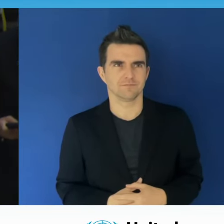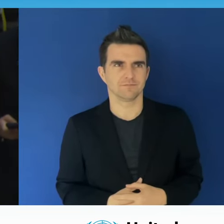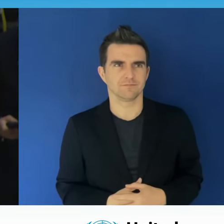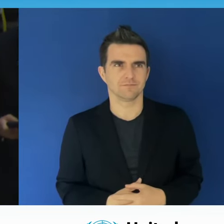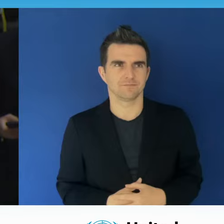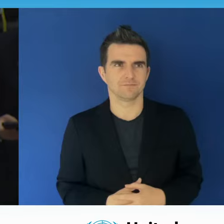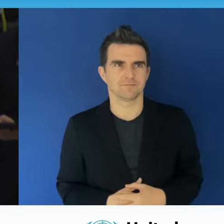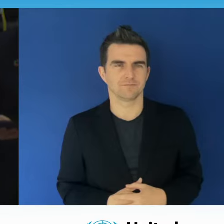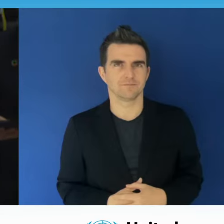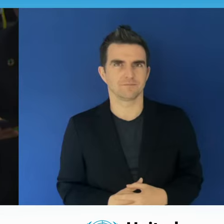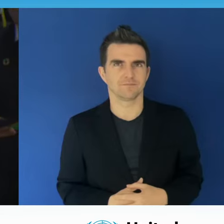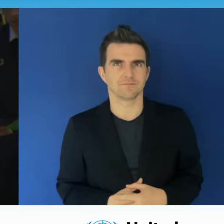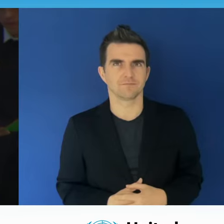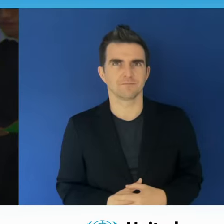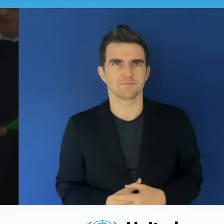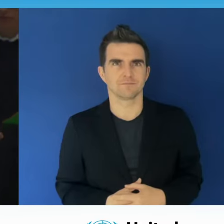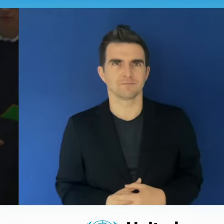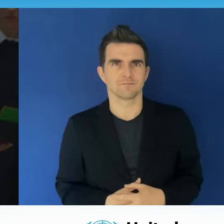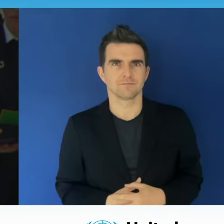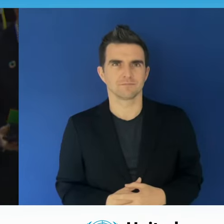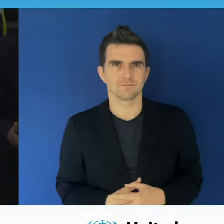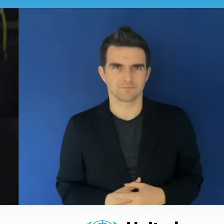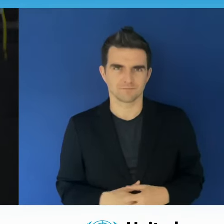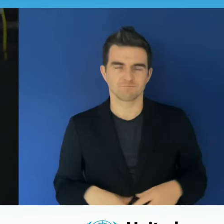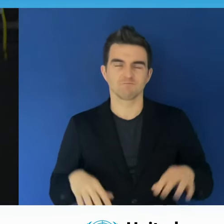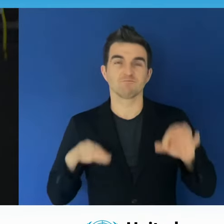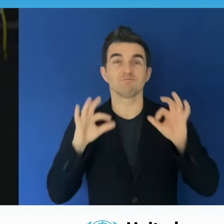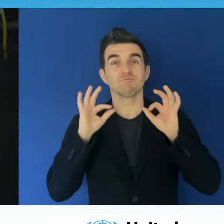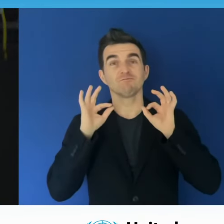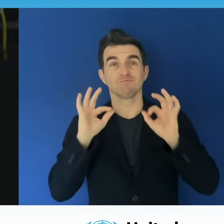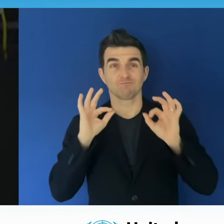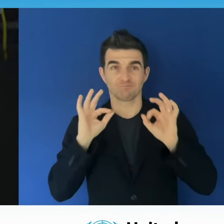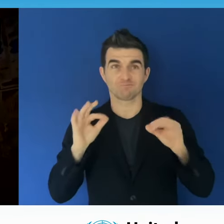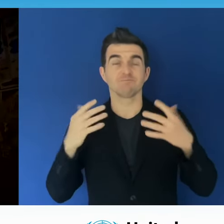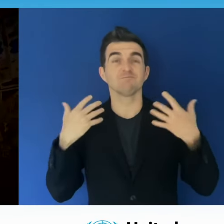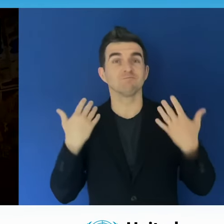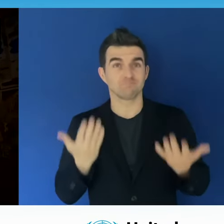So now it's time for a video from the UNDP.